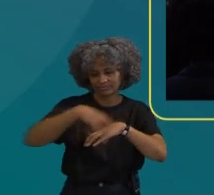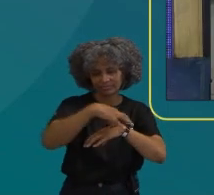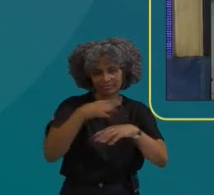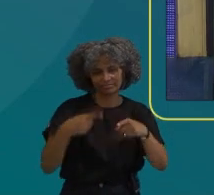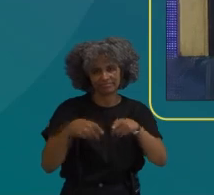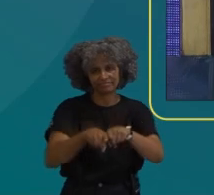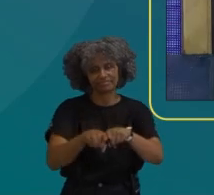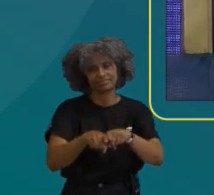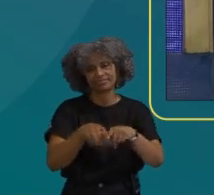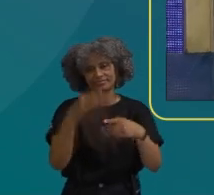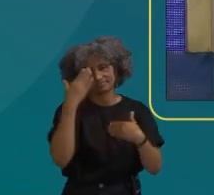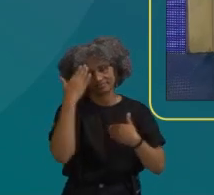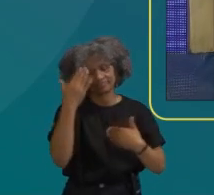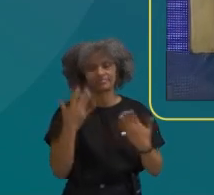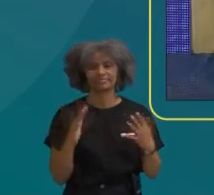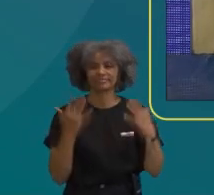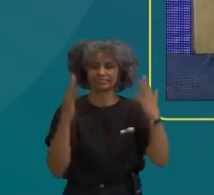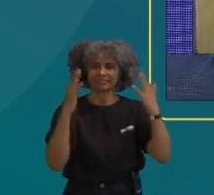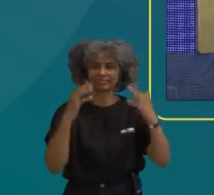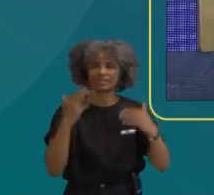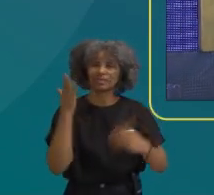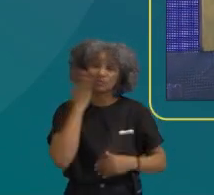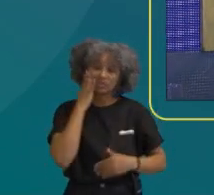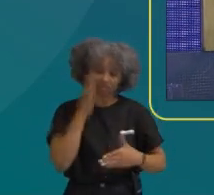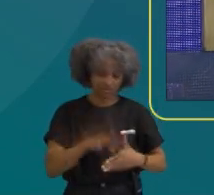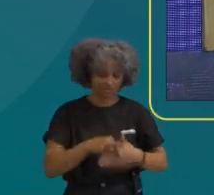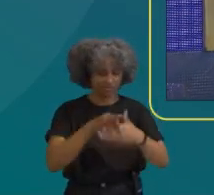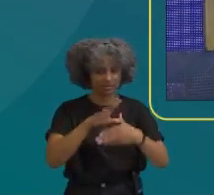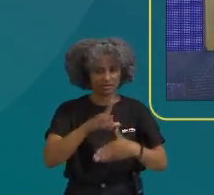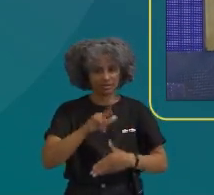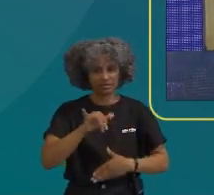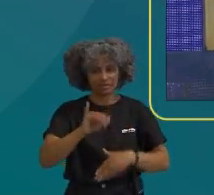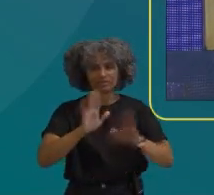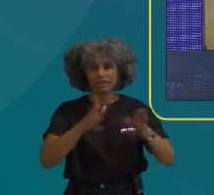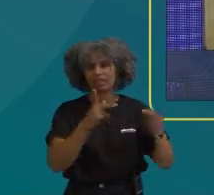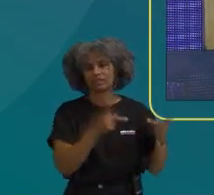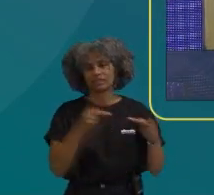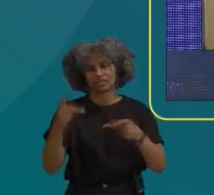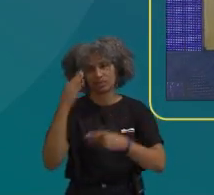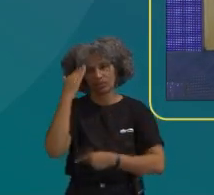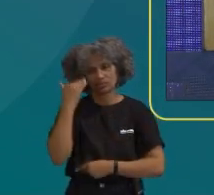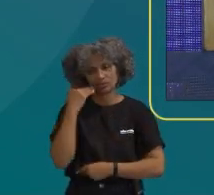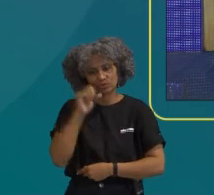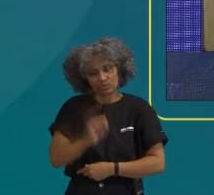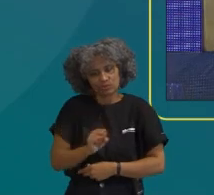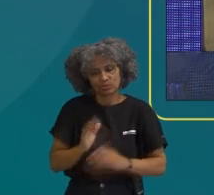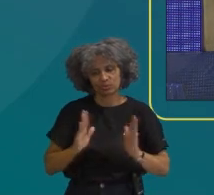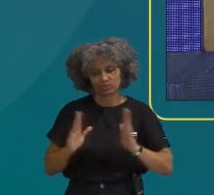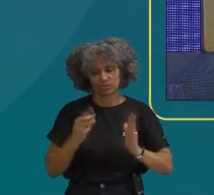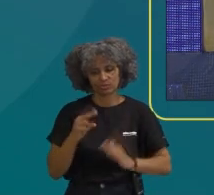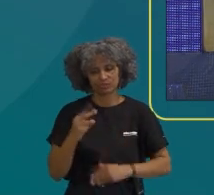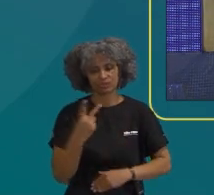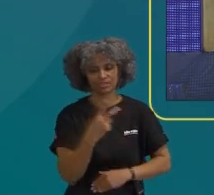leadership will be visiting South Korea very early in 2025. We look forward to hopefully also visit you.